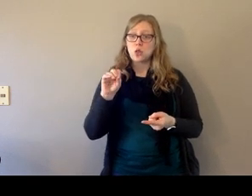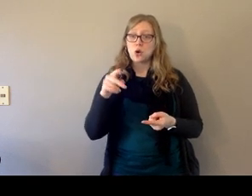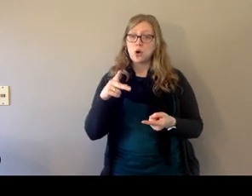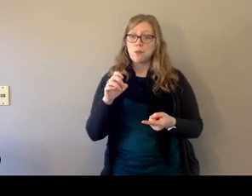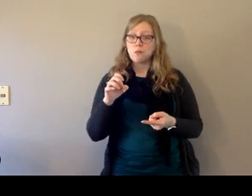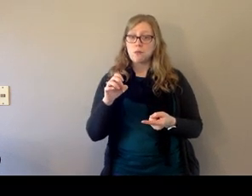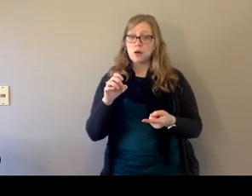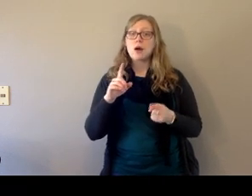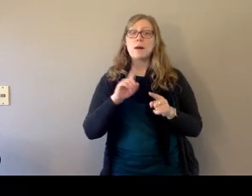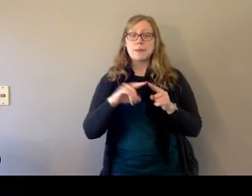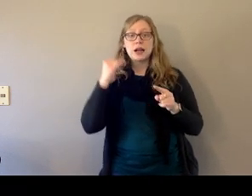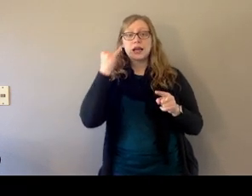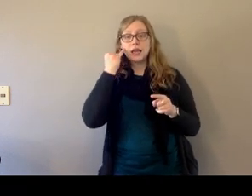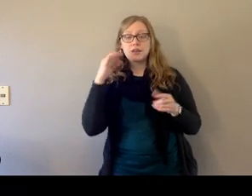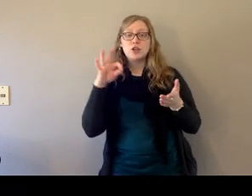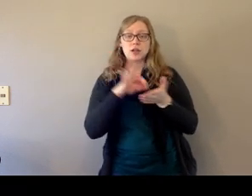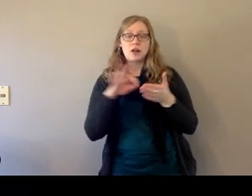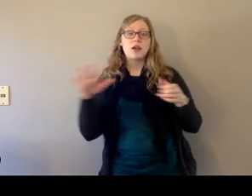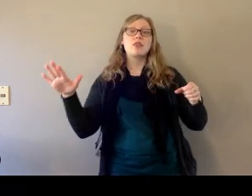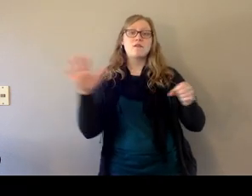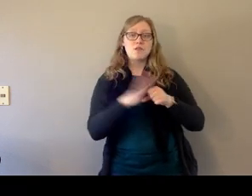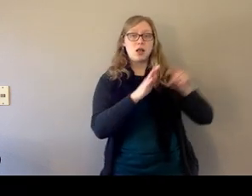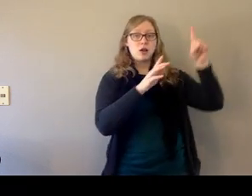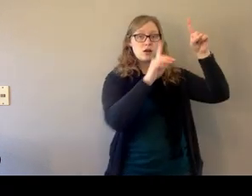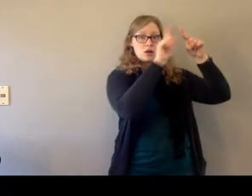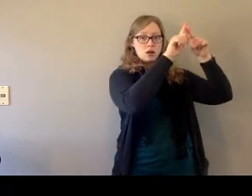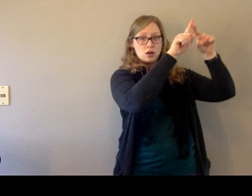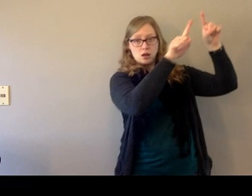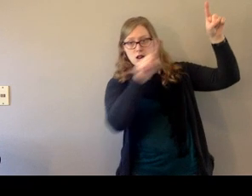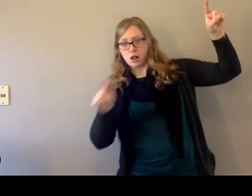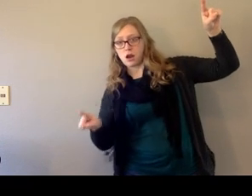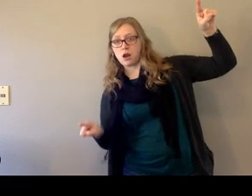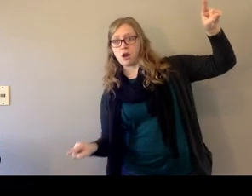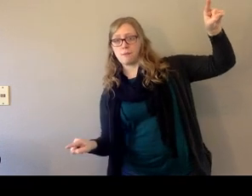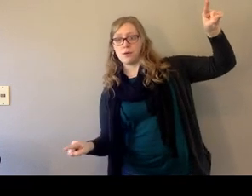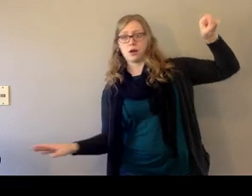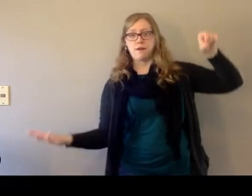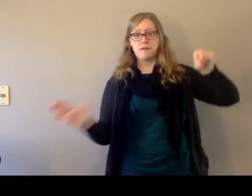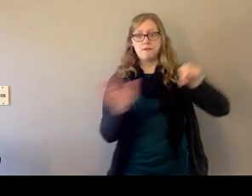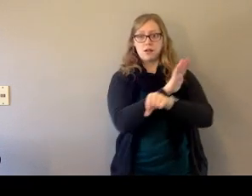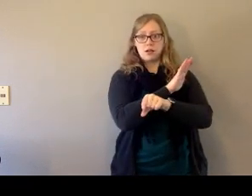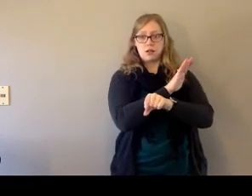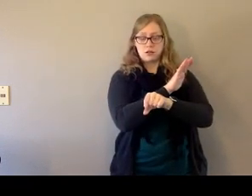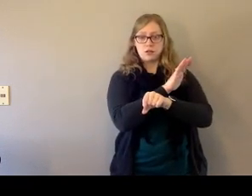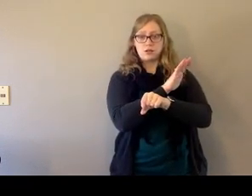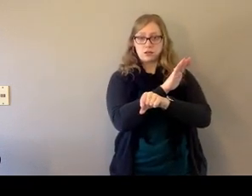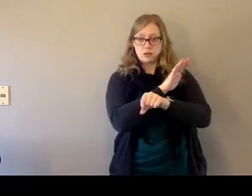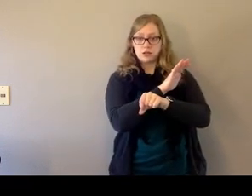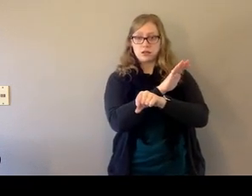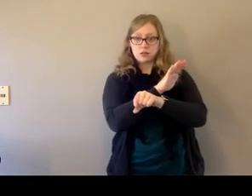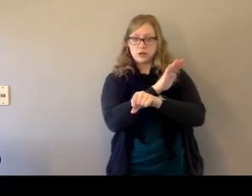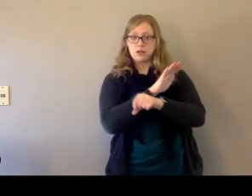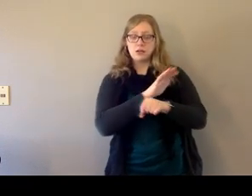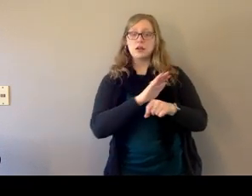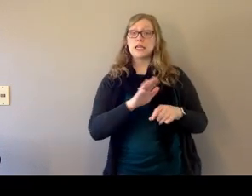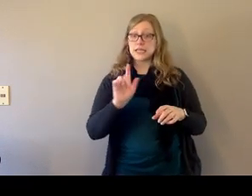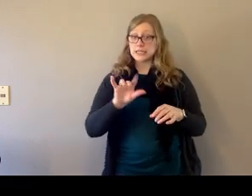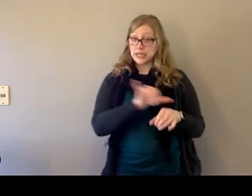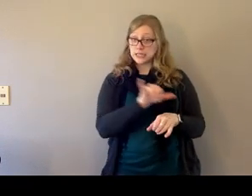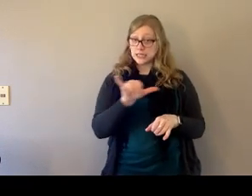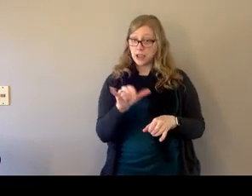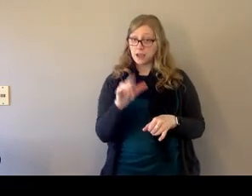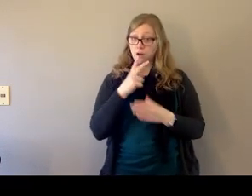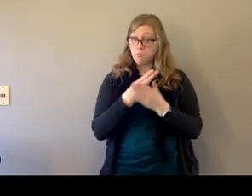entire slope, the change in y and the change in x, if the change in y and the change in x is the same for